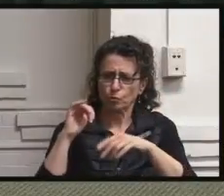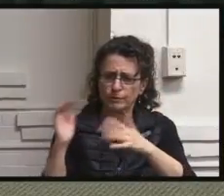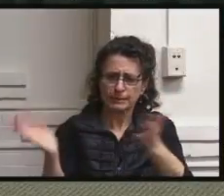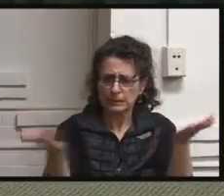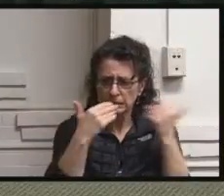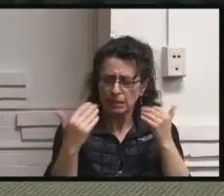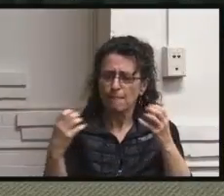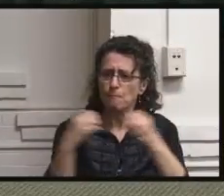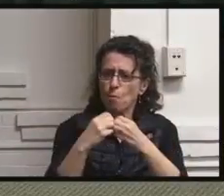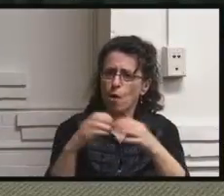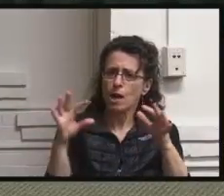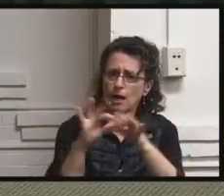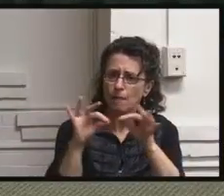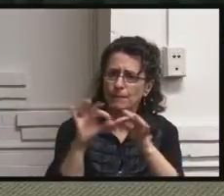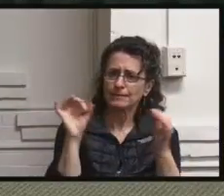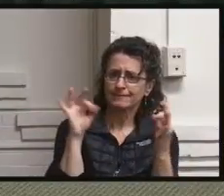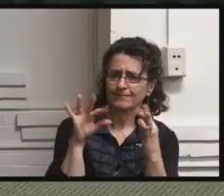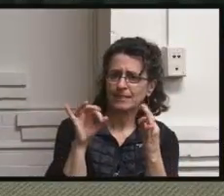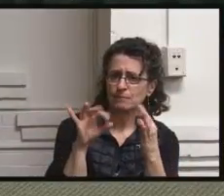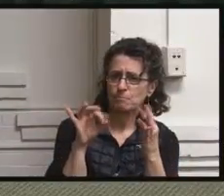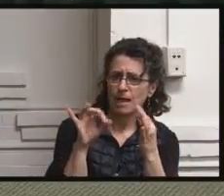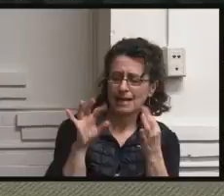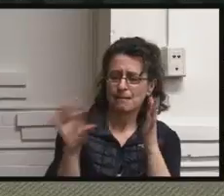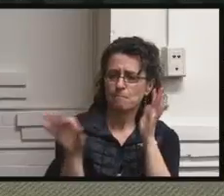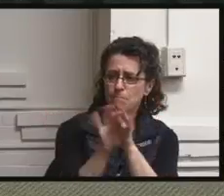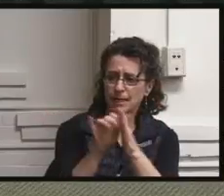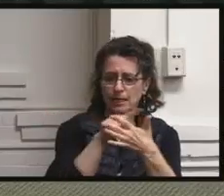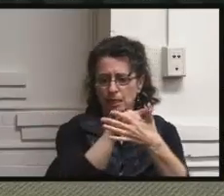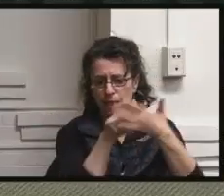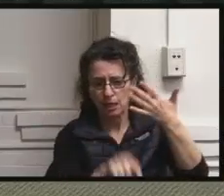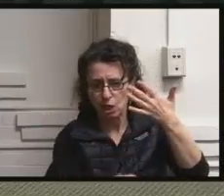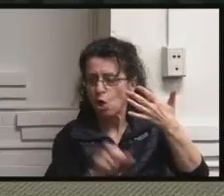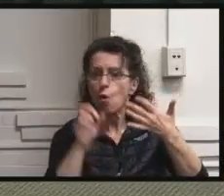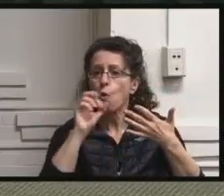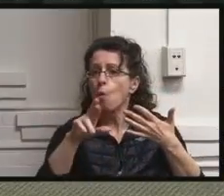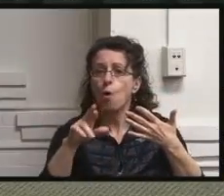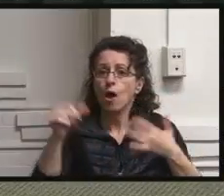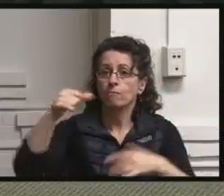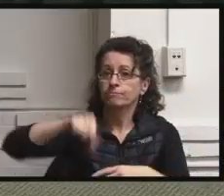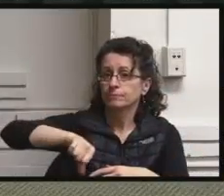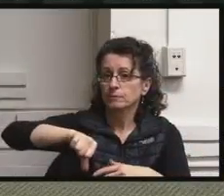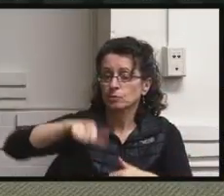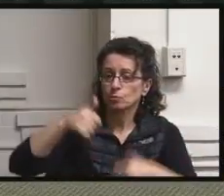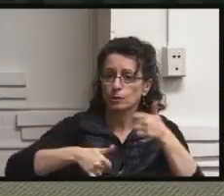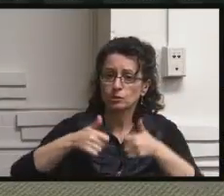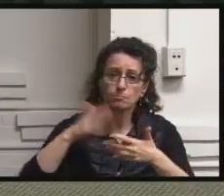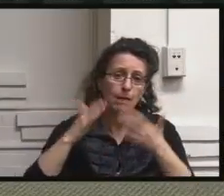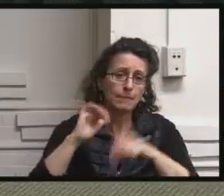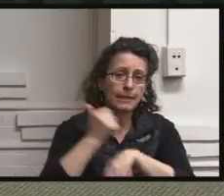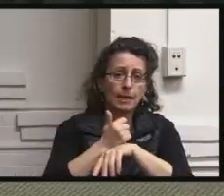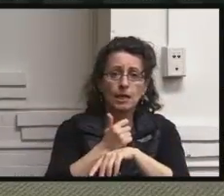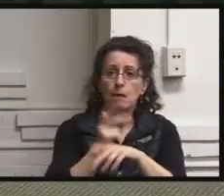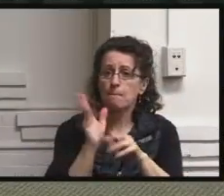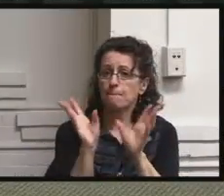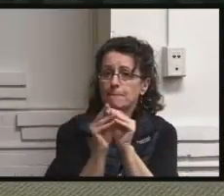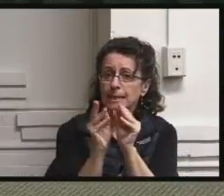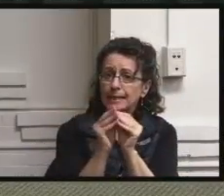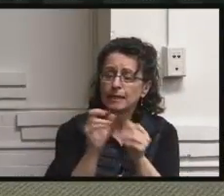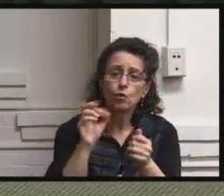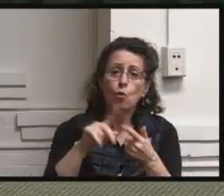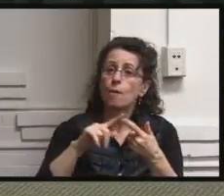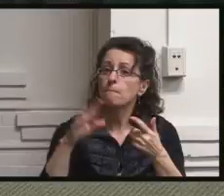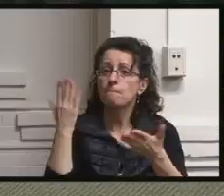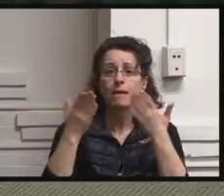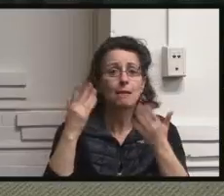And let's try to figure out what's the best way to gather that input, whether by ballot, whether by public meeting, whether by some internet outreach. I